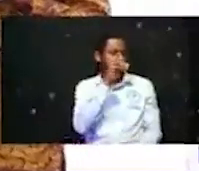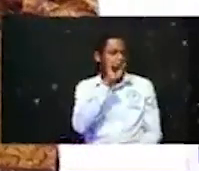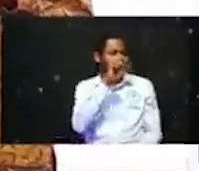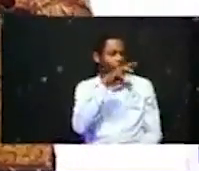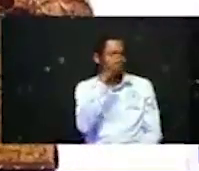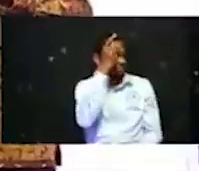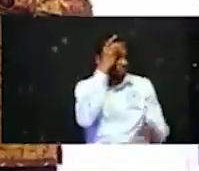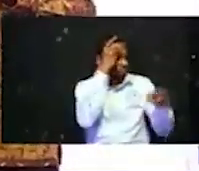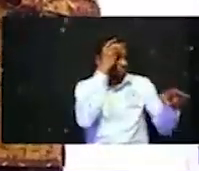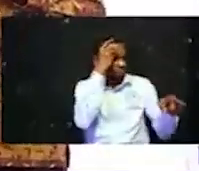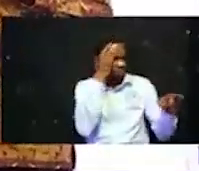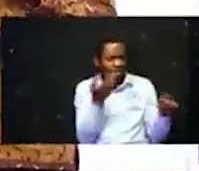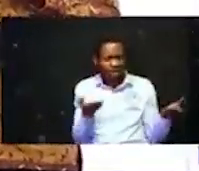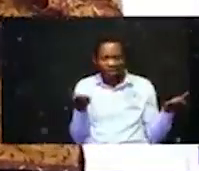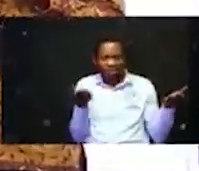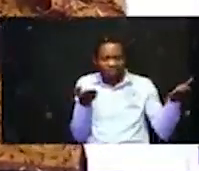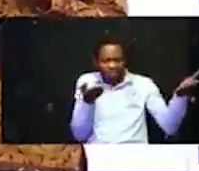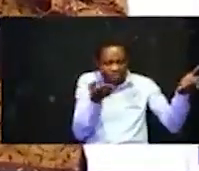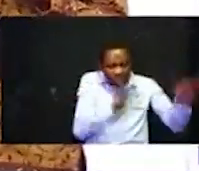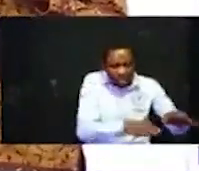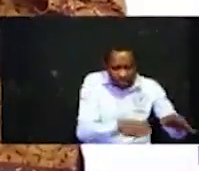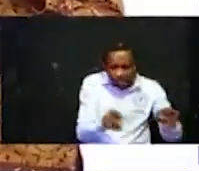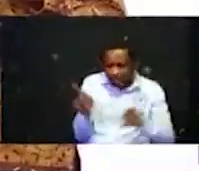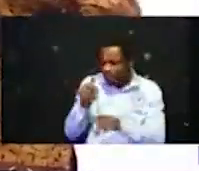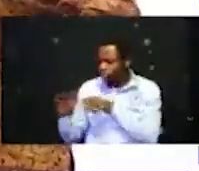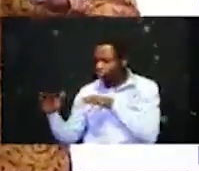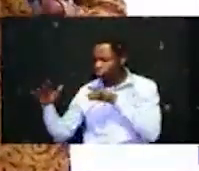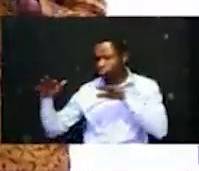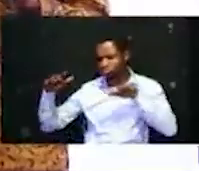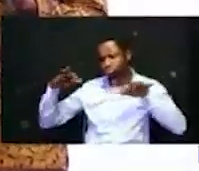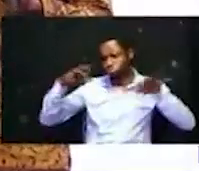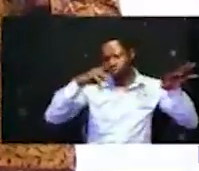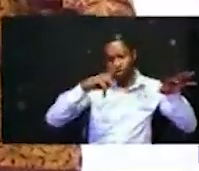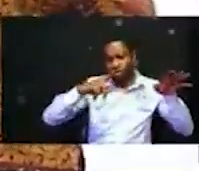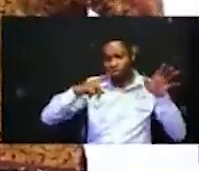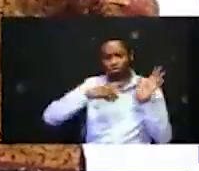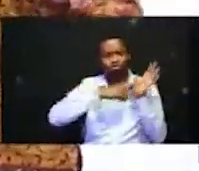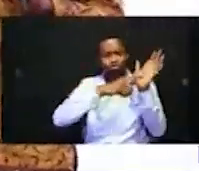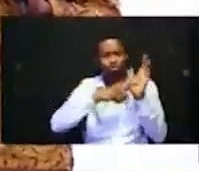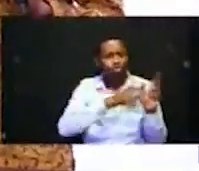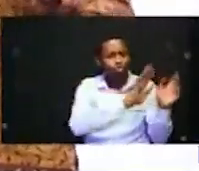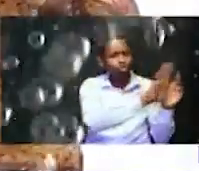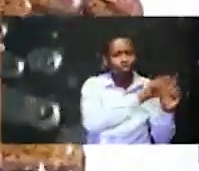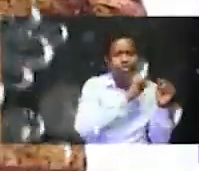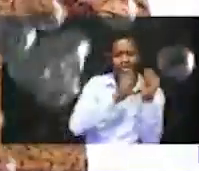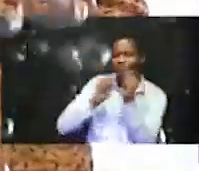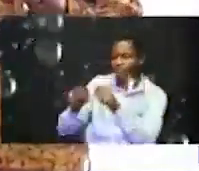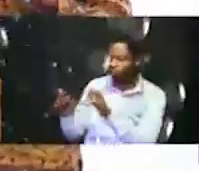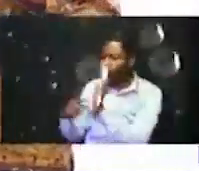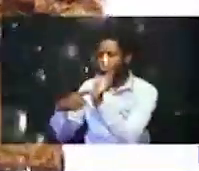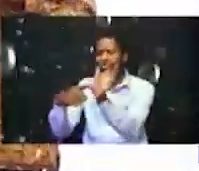people came around showing the gifts that they have received from Dorcas. And